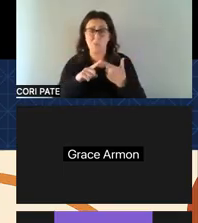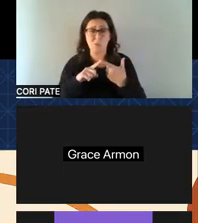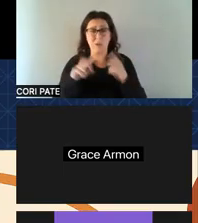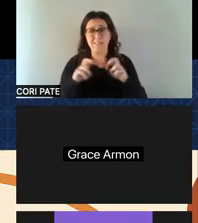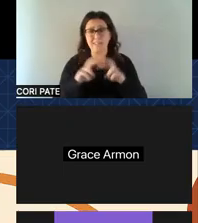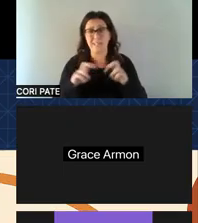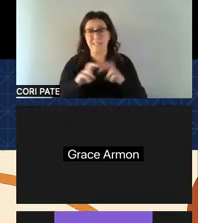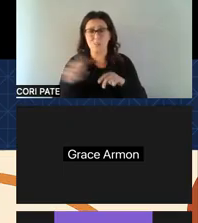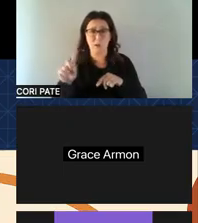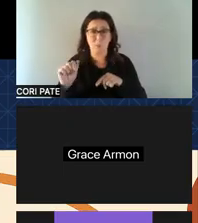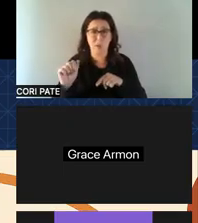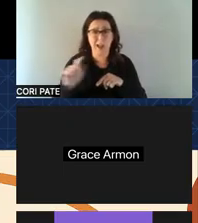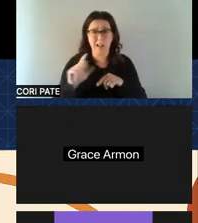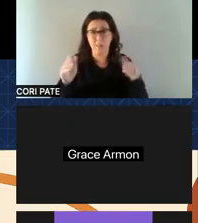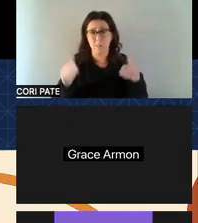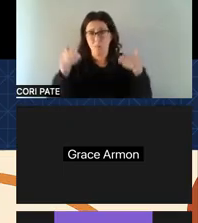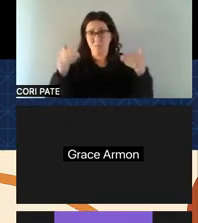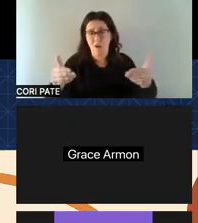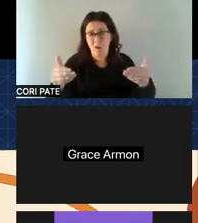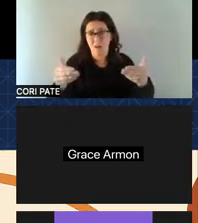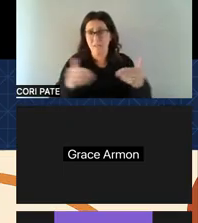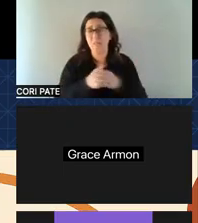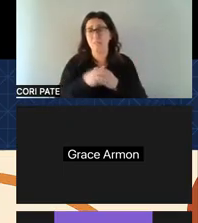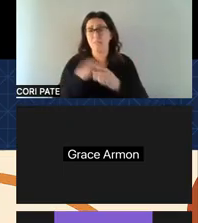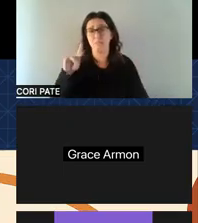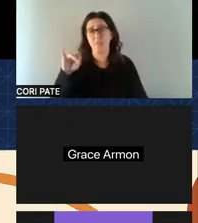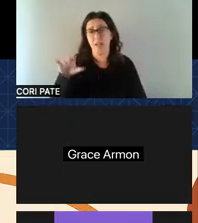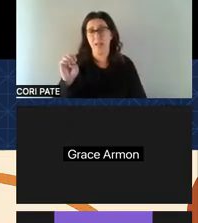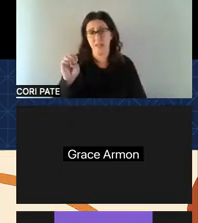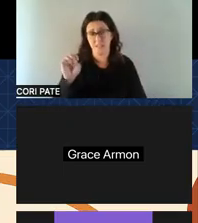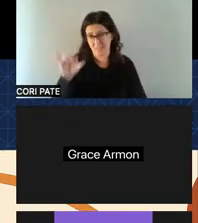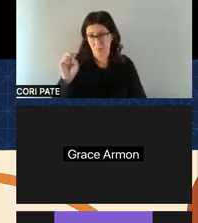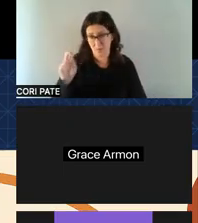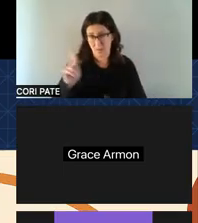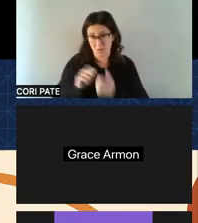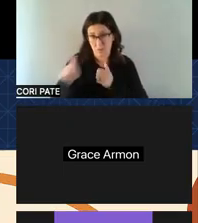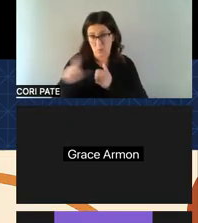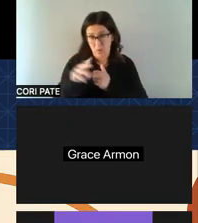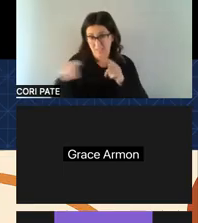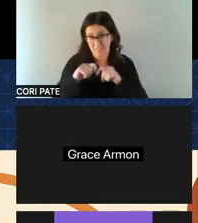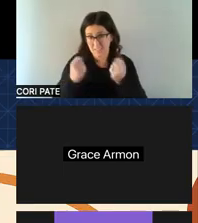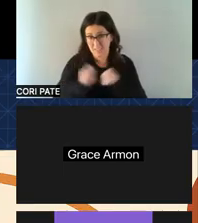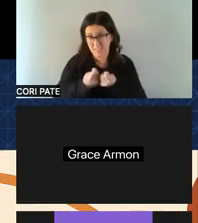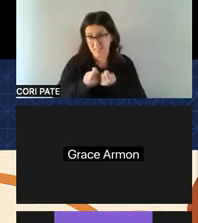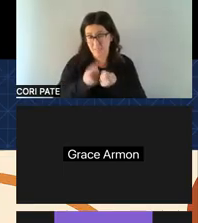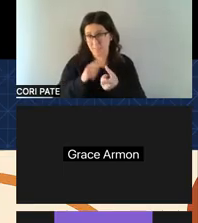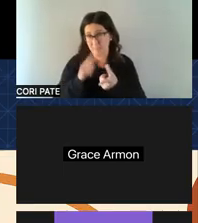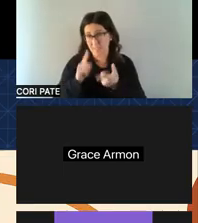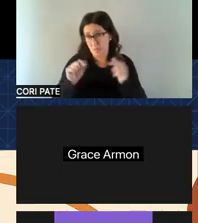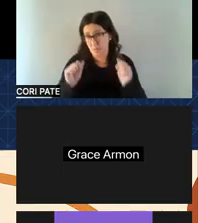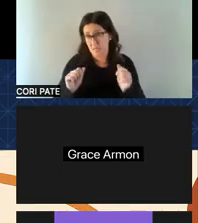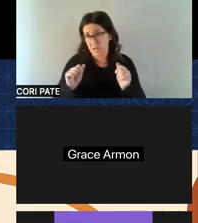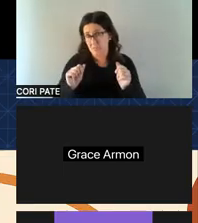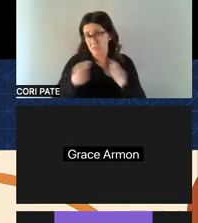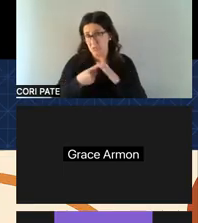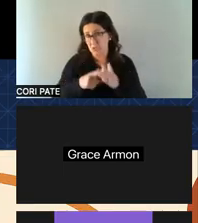and we want to move towards. And Kyle, if that's okay with you and the team, maybe we can take it from